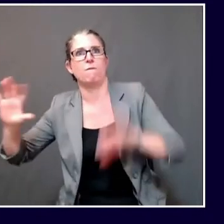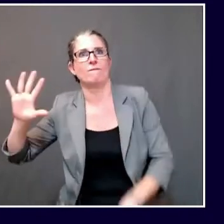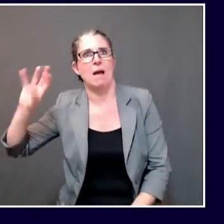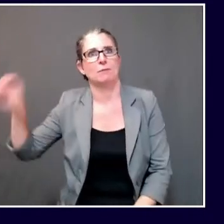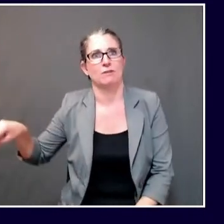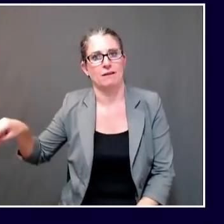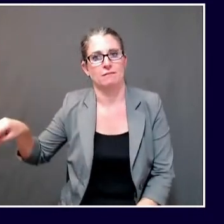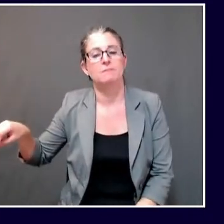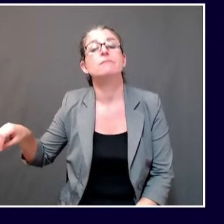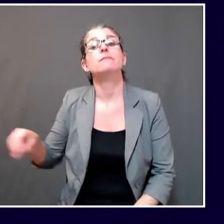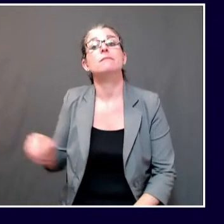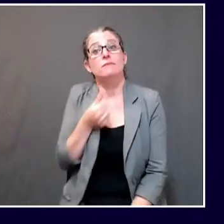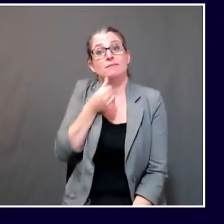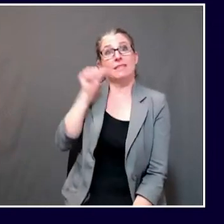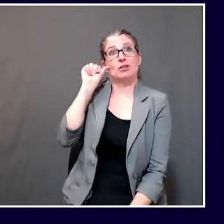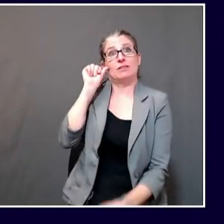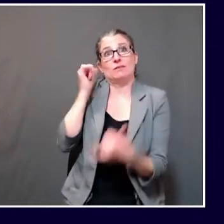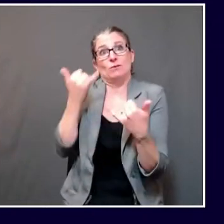0.45%, based on